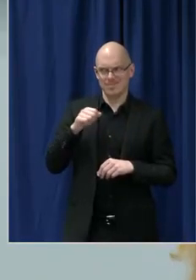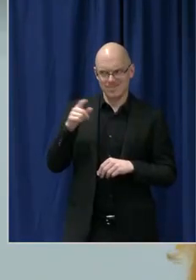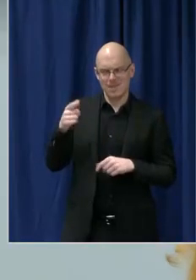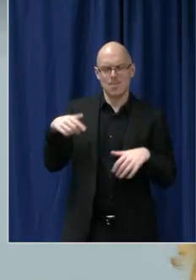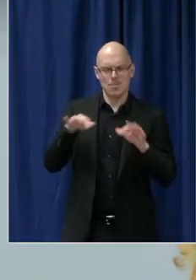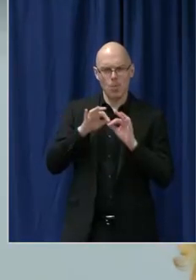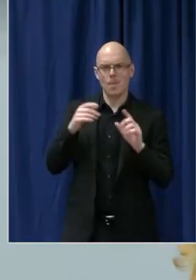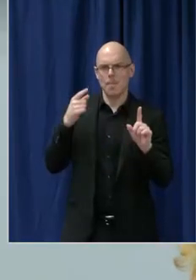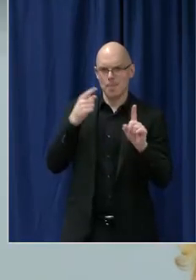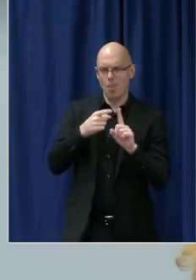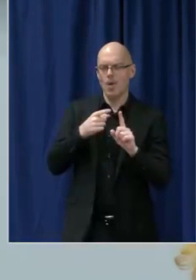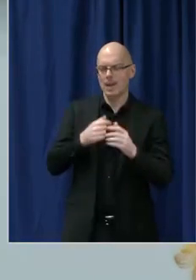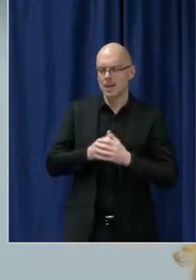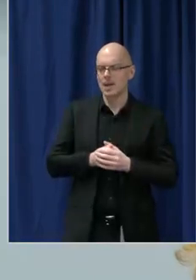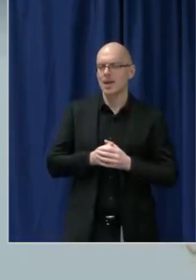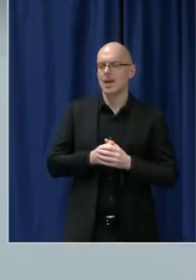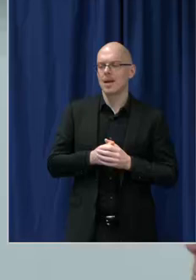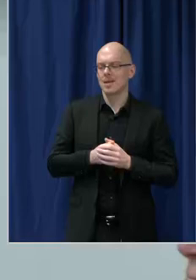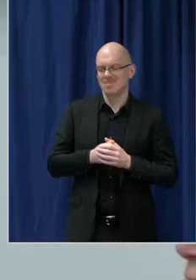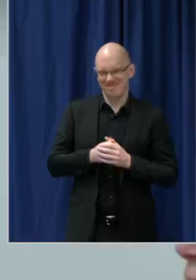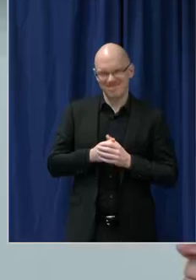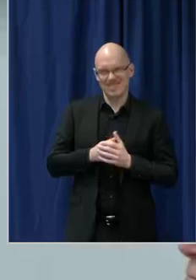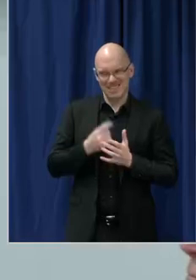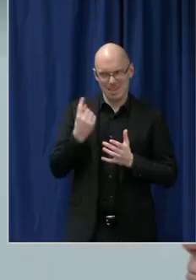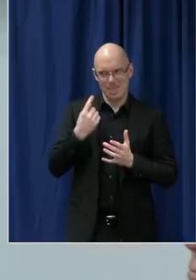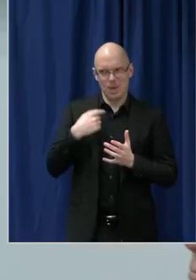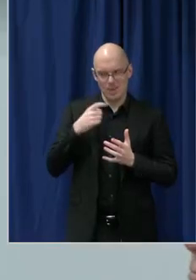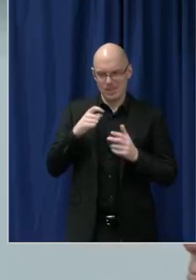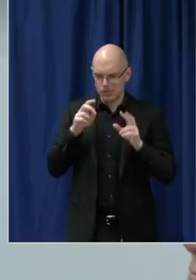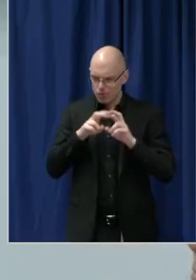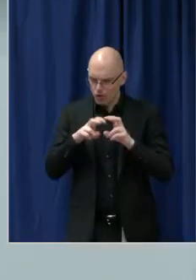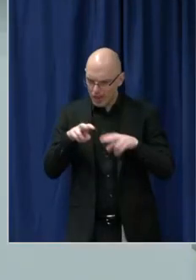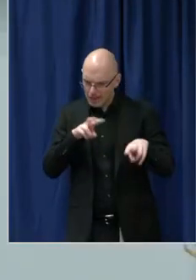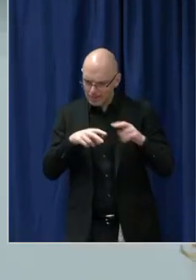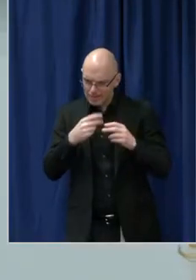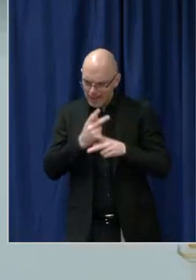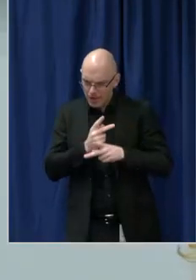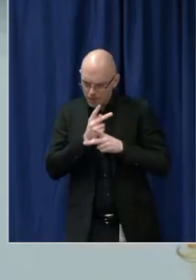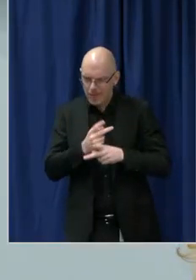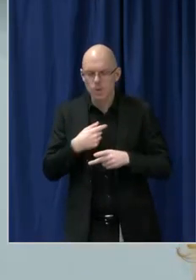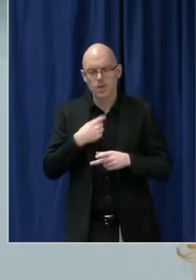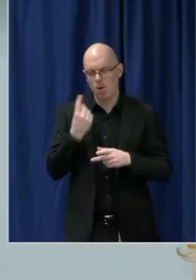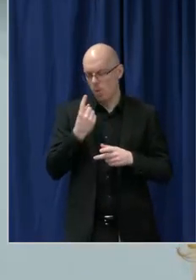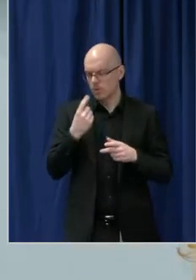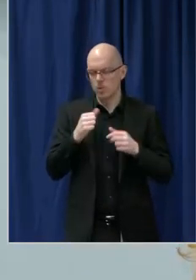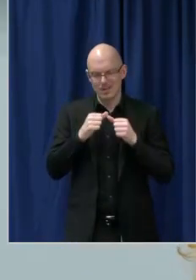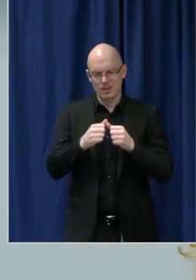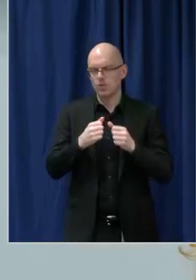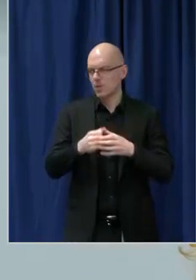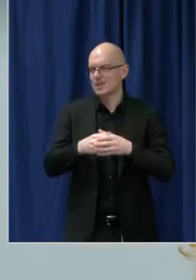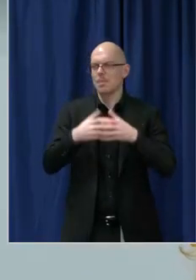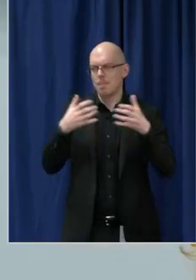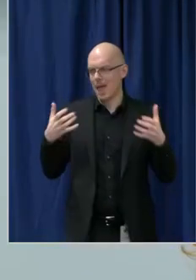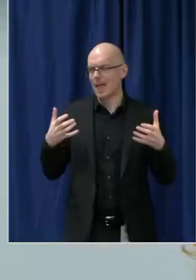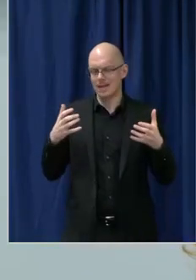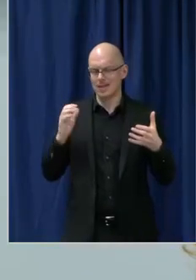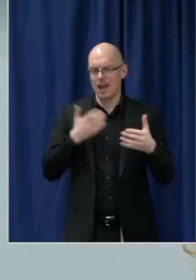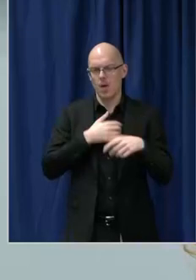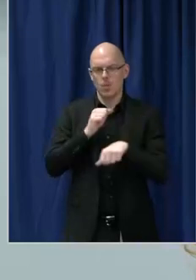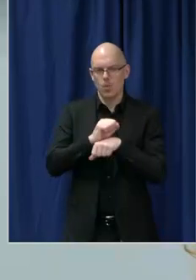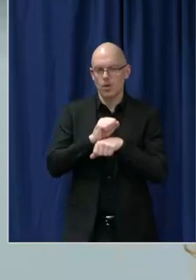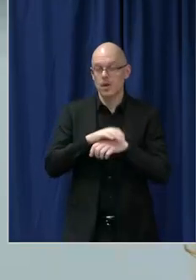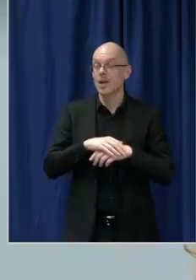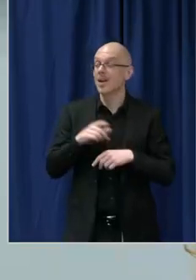that we look at very carefully, and we continually expand. But I think also Karen's point on